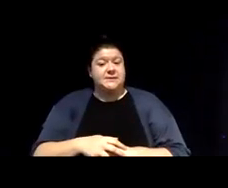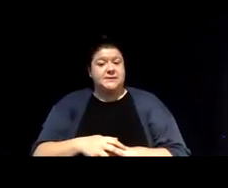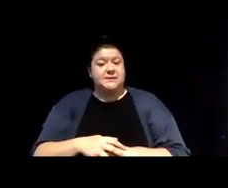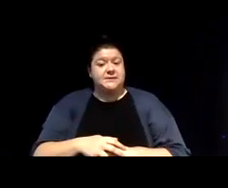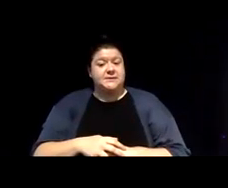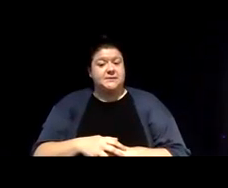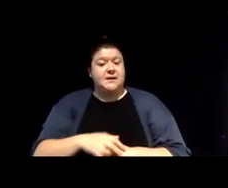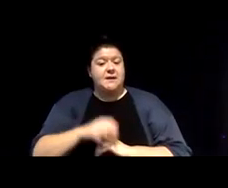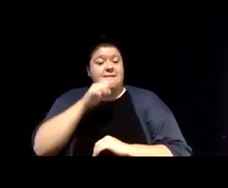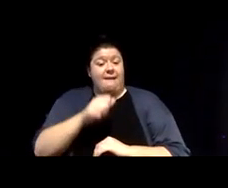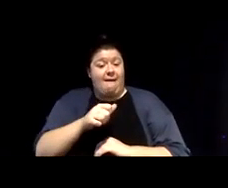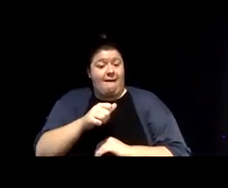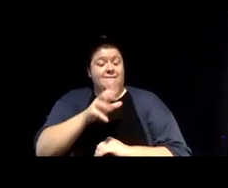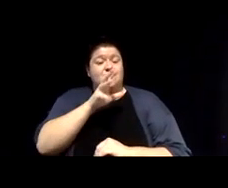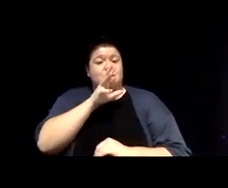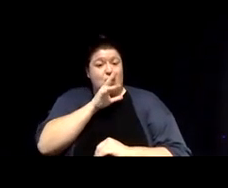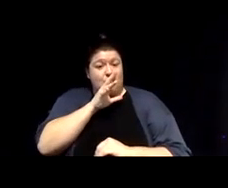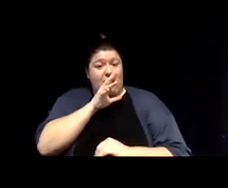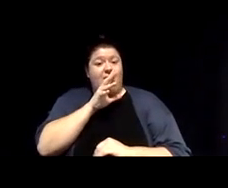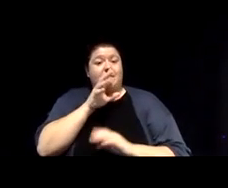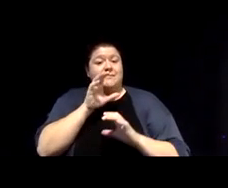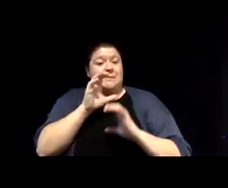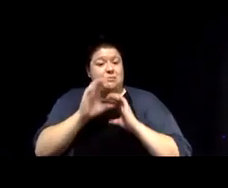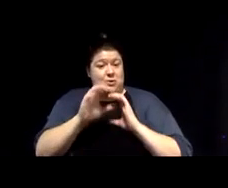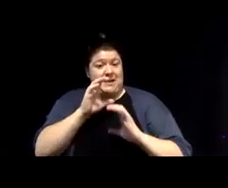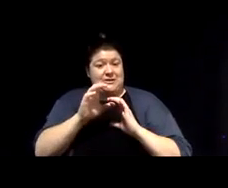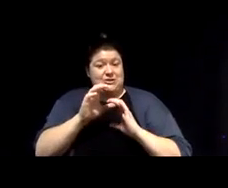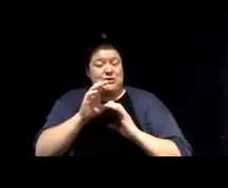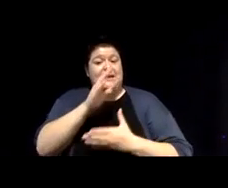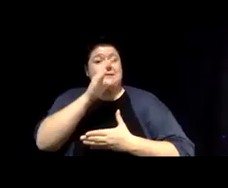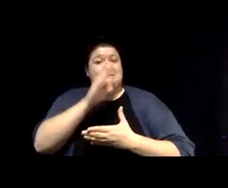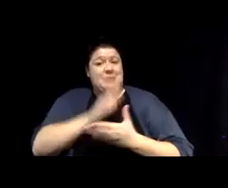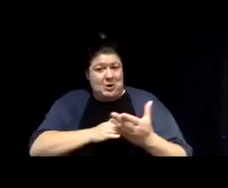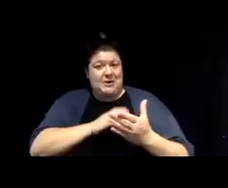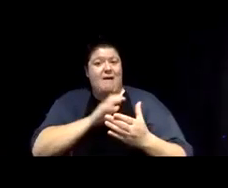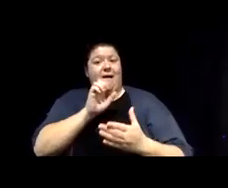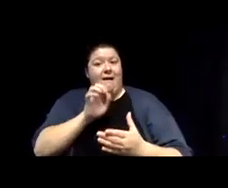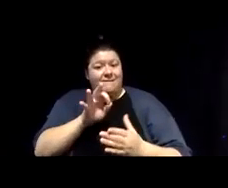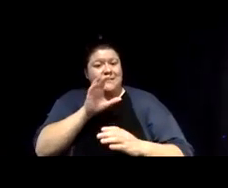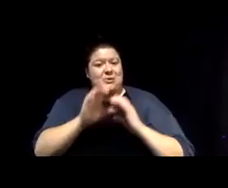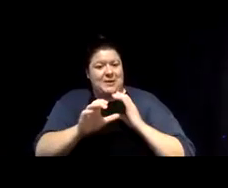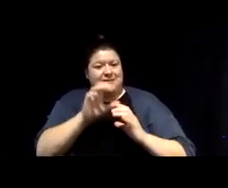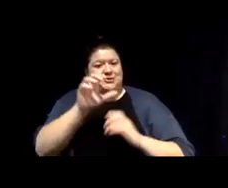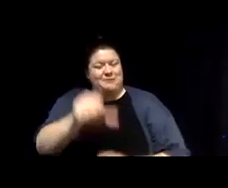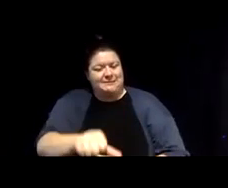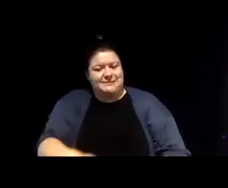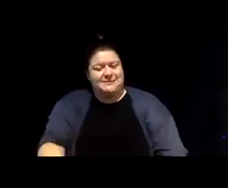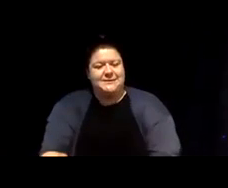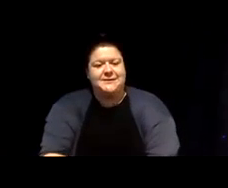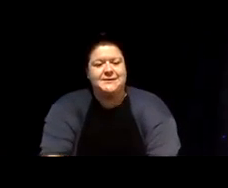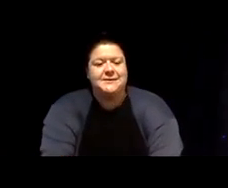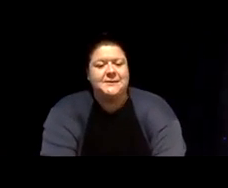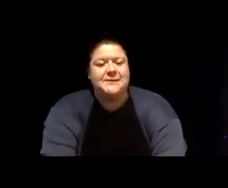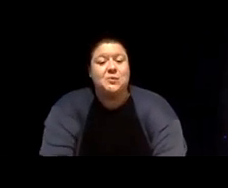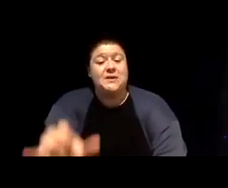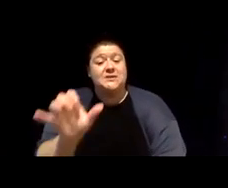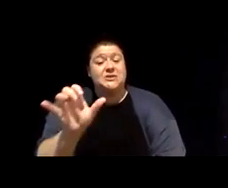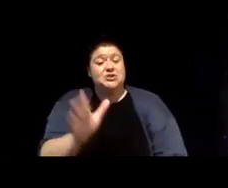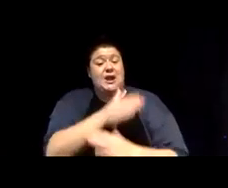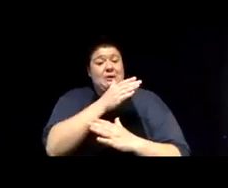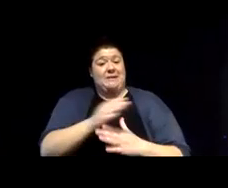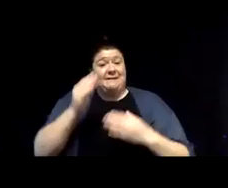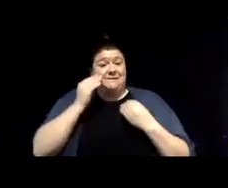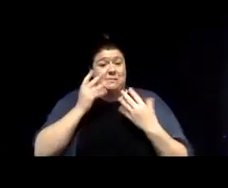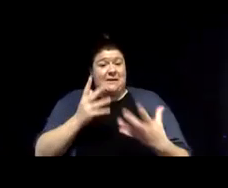nonverbal communication is part of our communication. Okay, it's sharing information without using